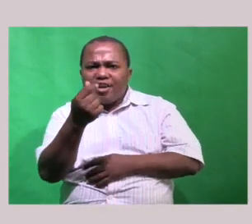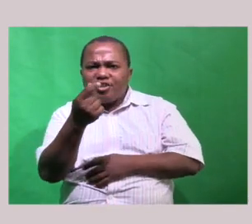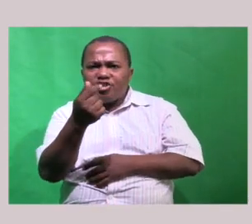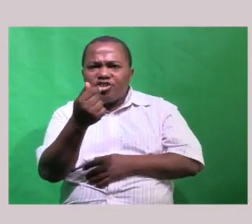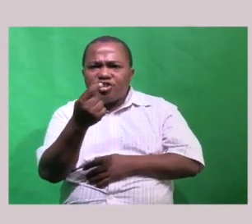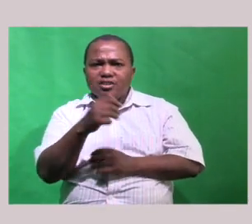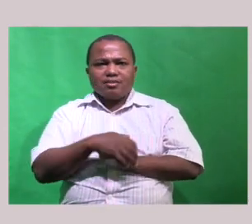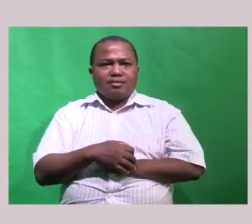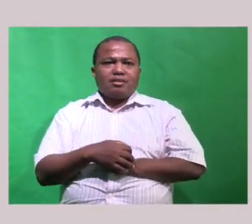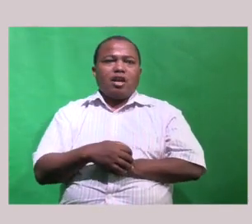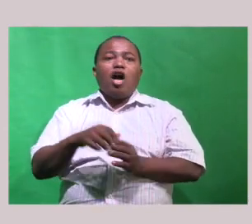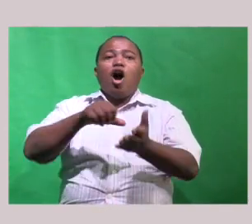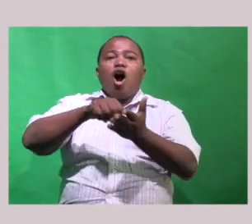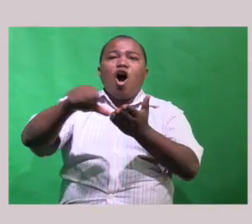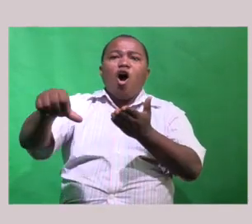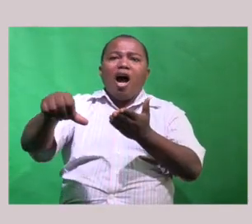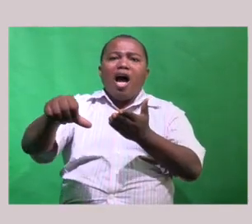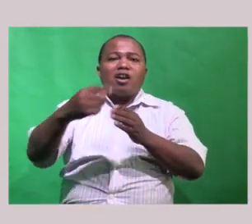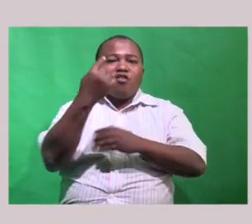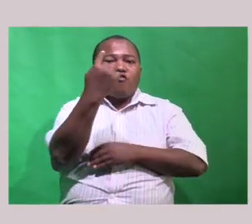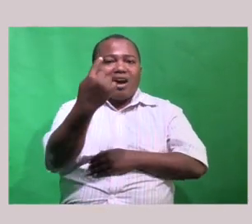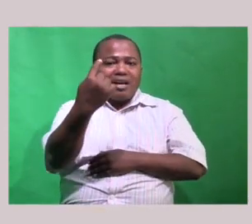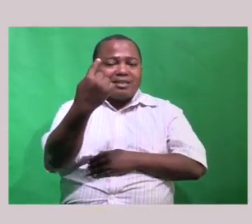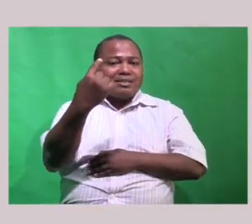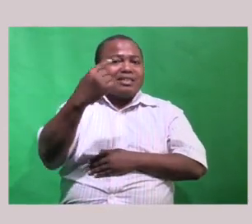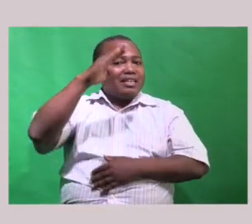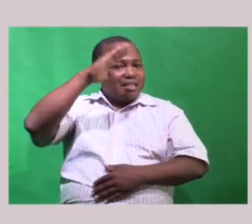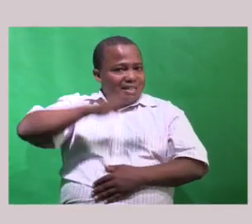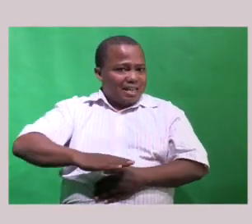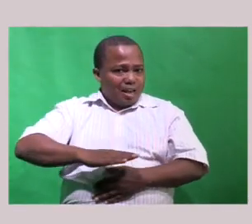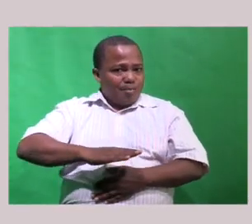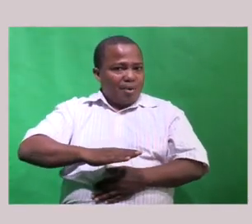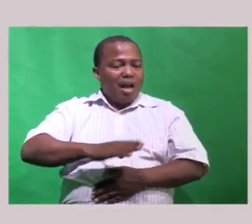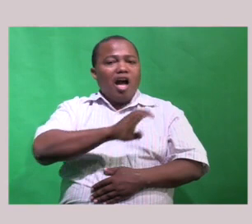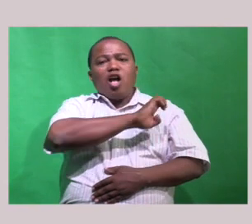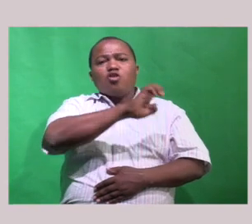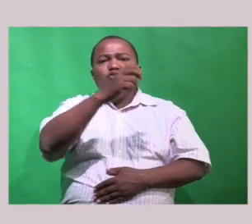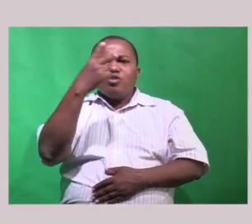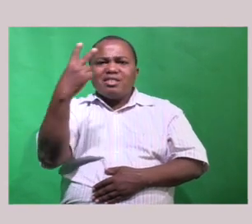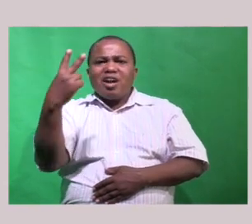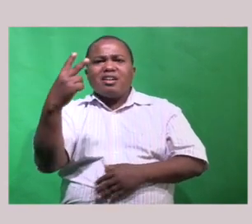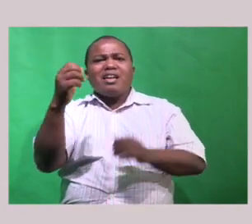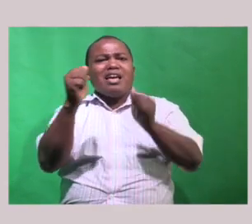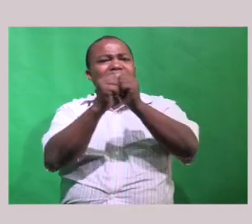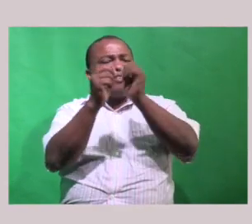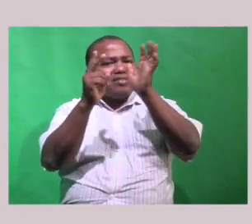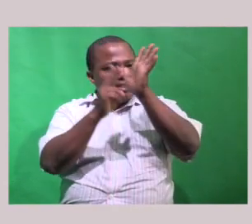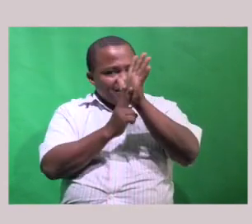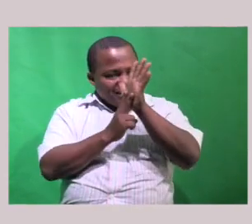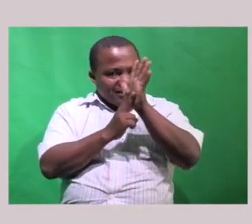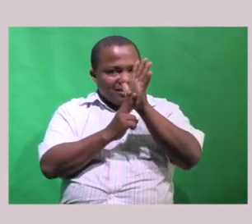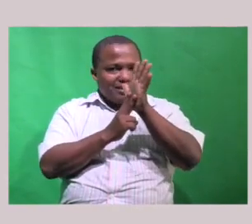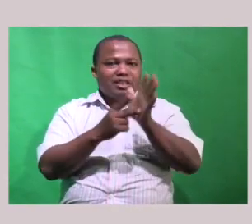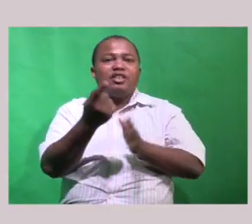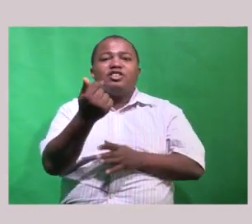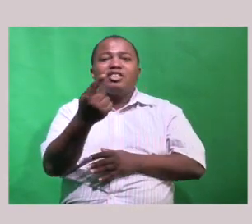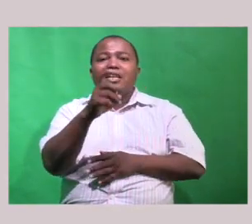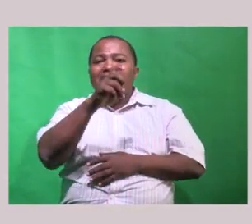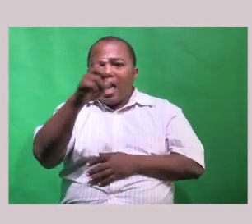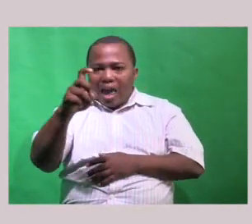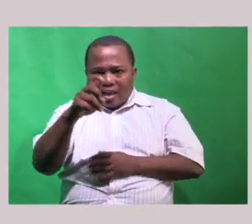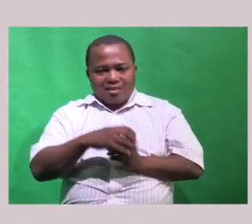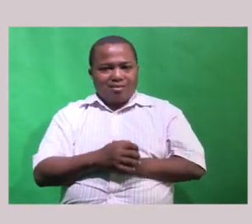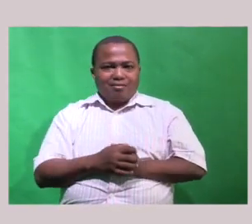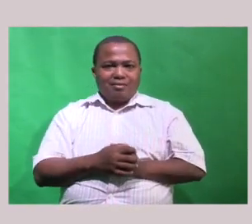owing as at 31st December 2017 Tanzania shillings X, owing at